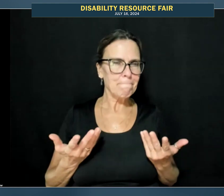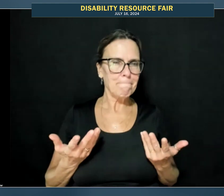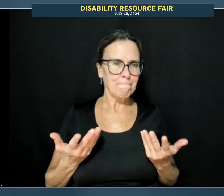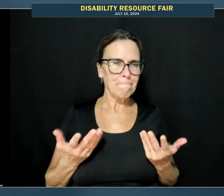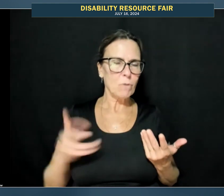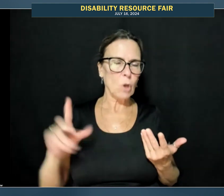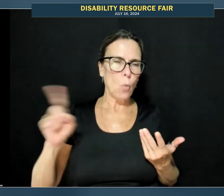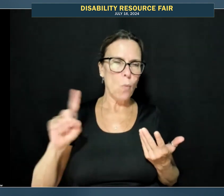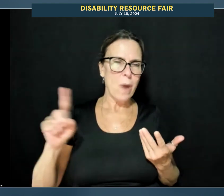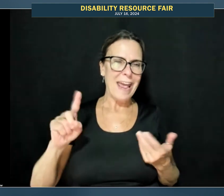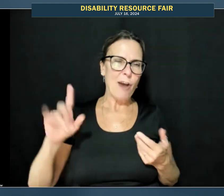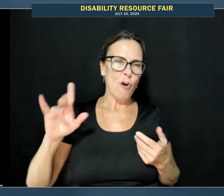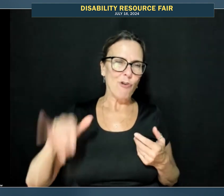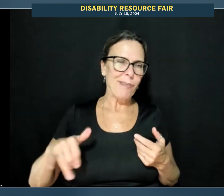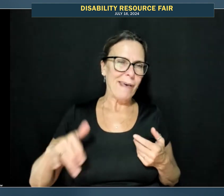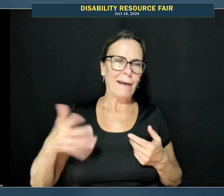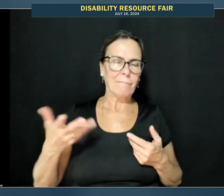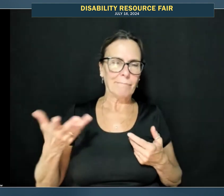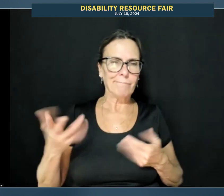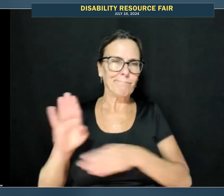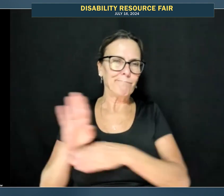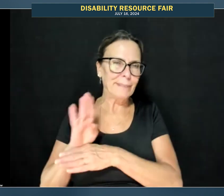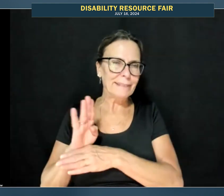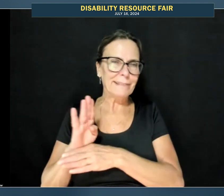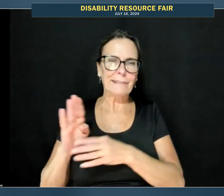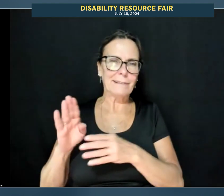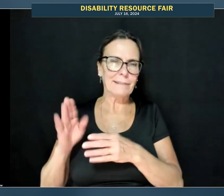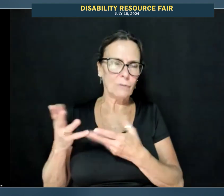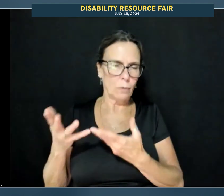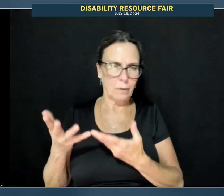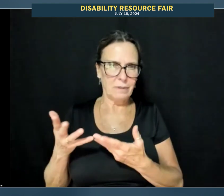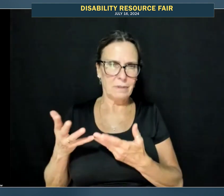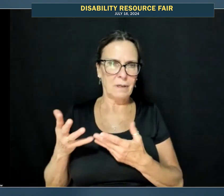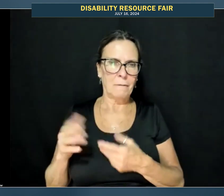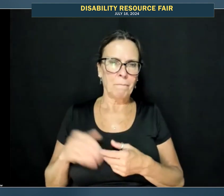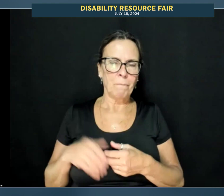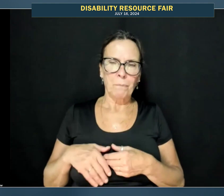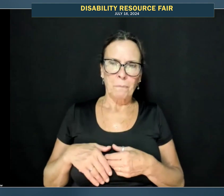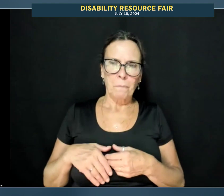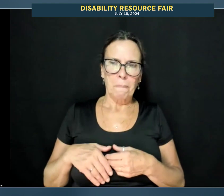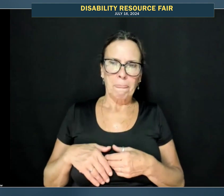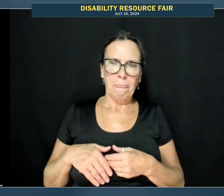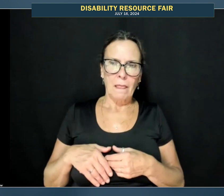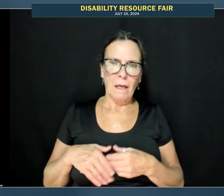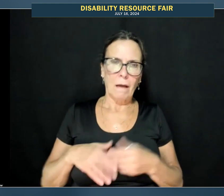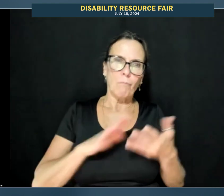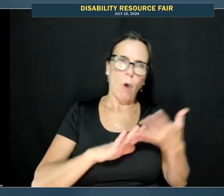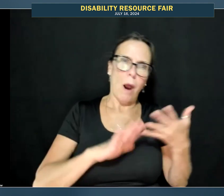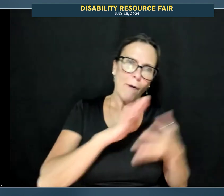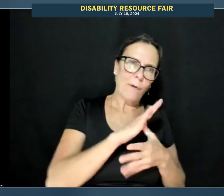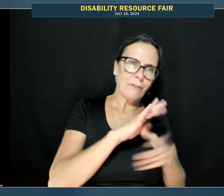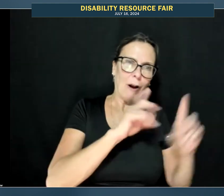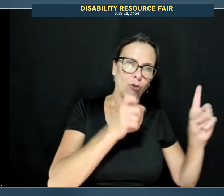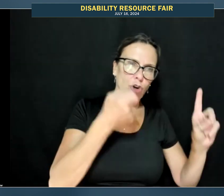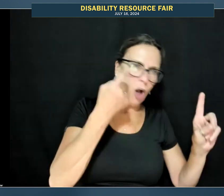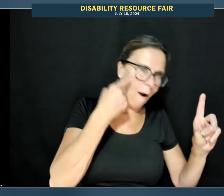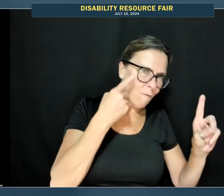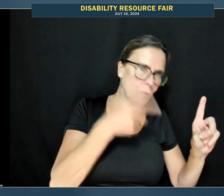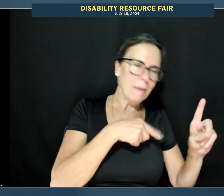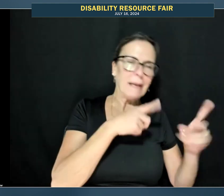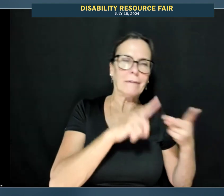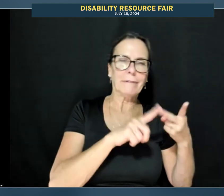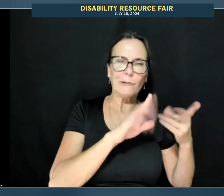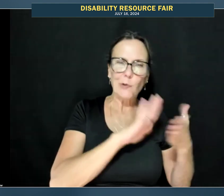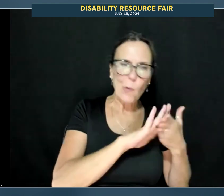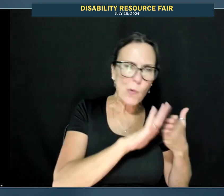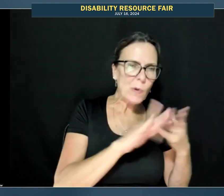where the location is, and that there are priorities around government buildings, schools,